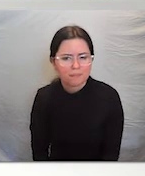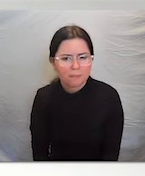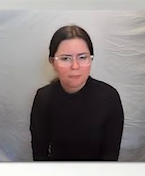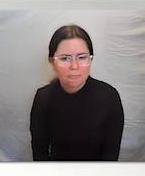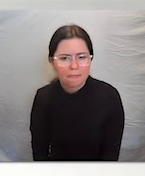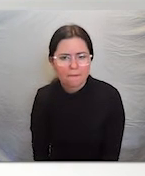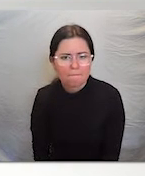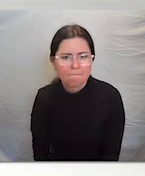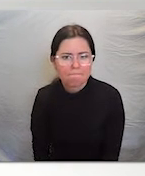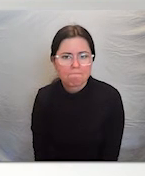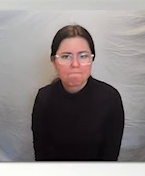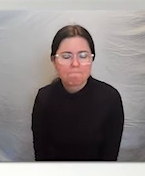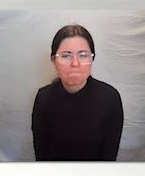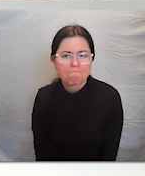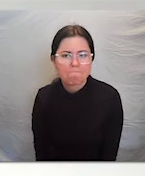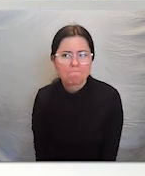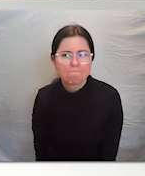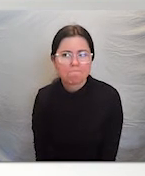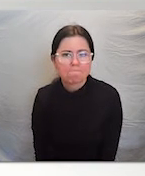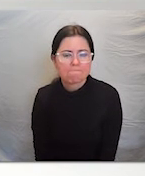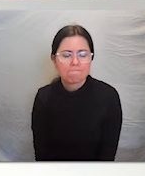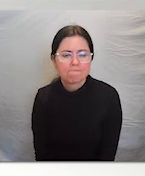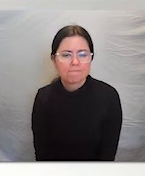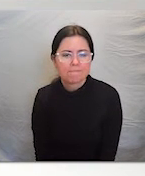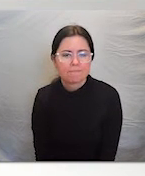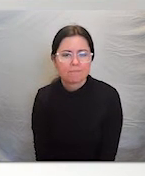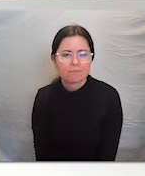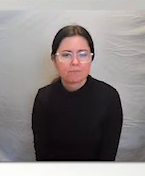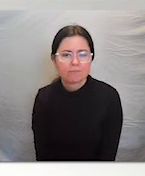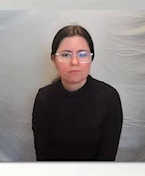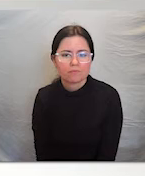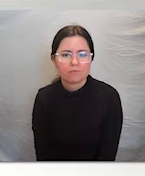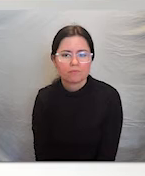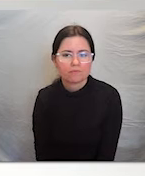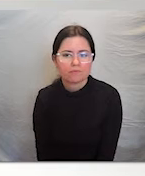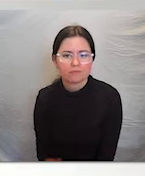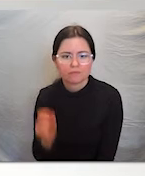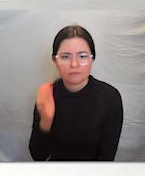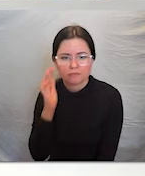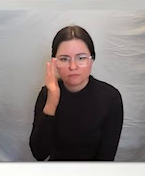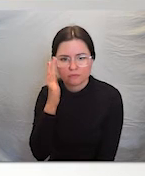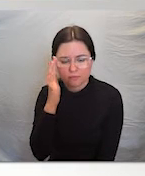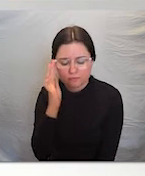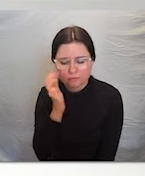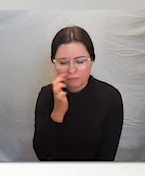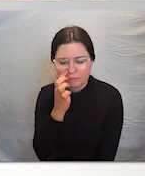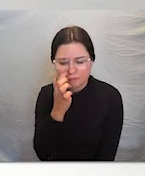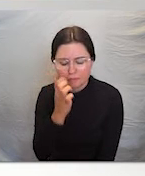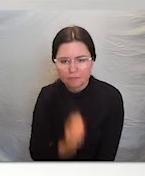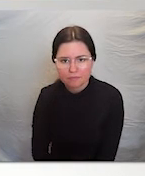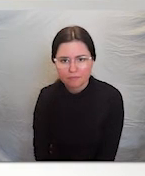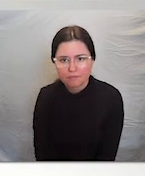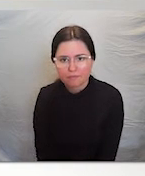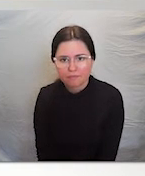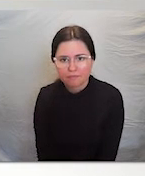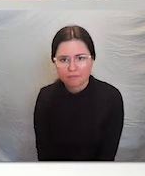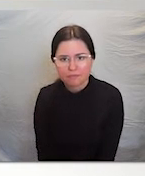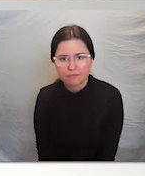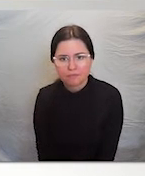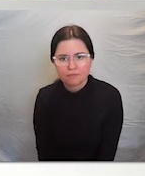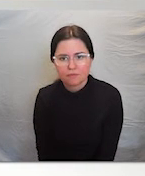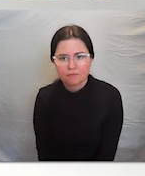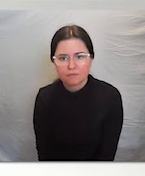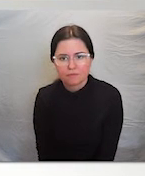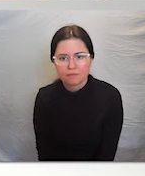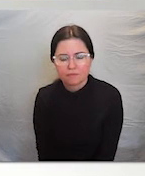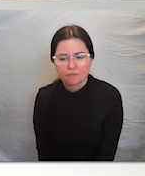A disability hiring, and there was a program through her college, the Disability